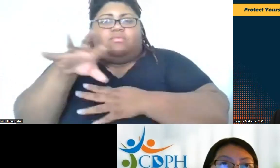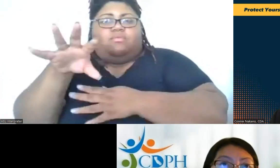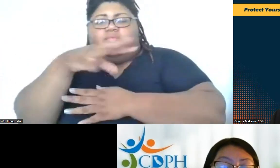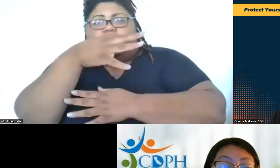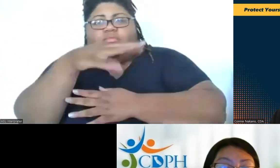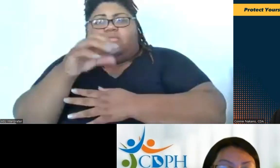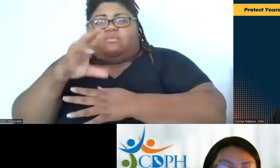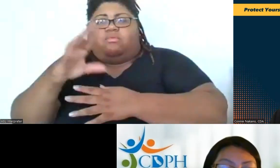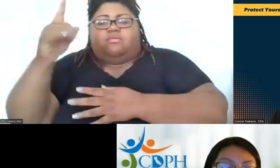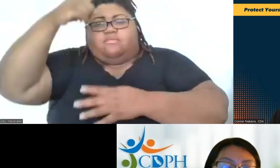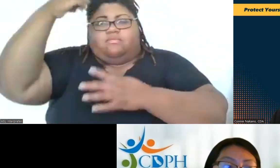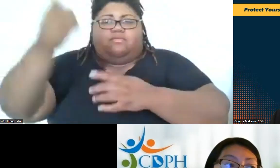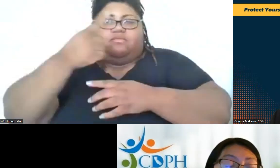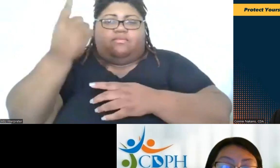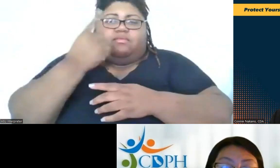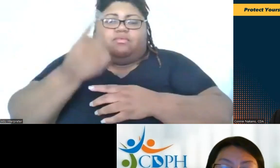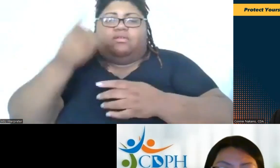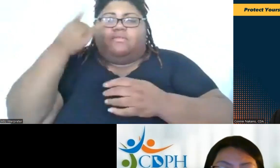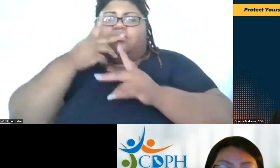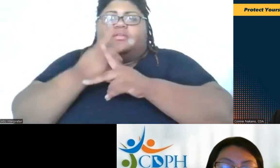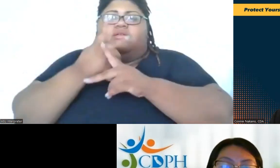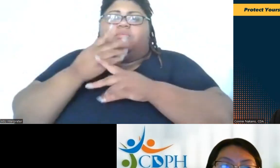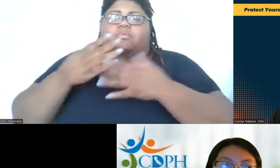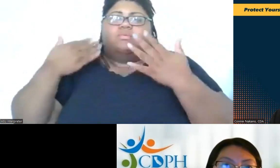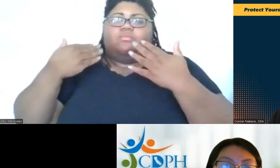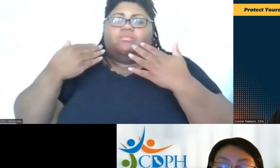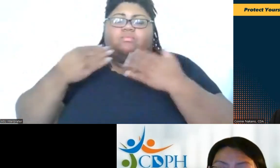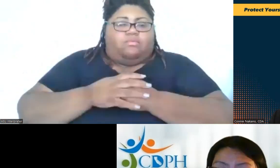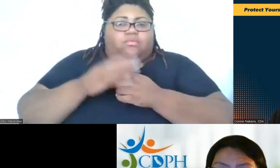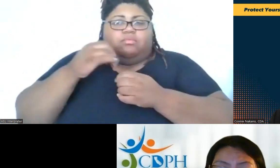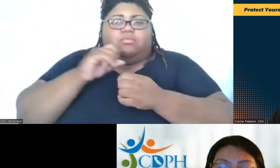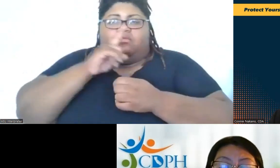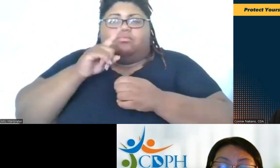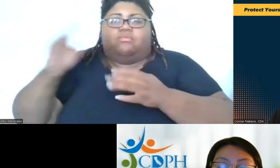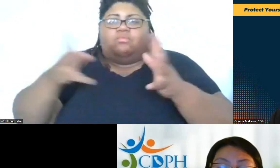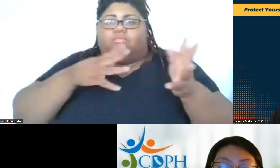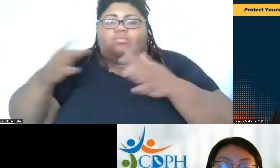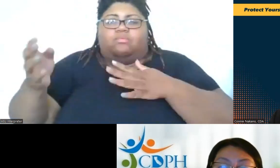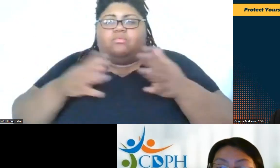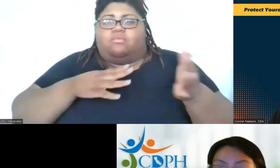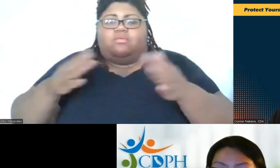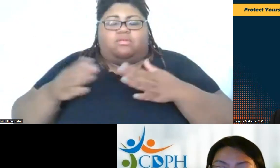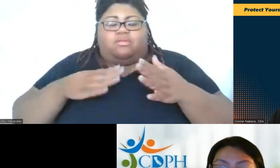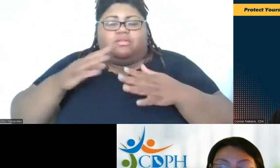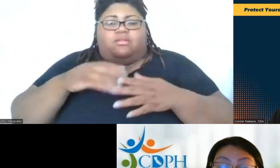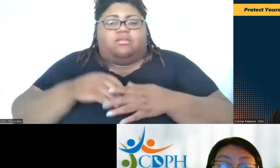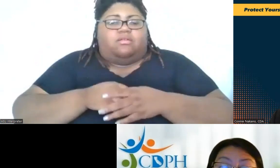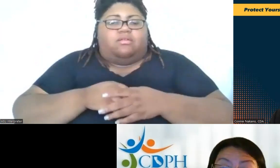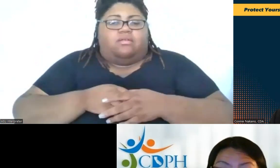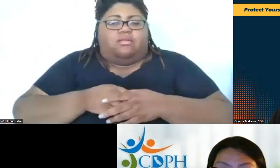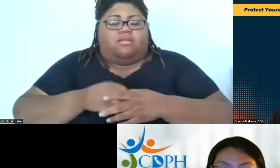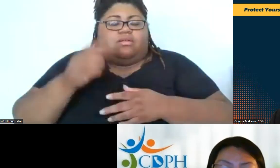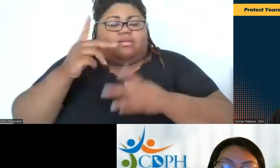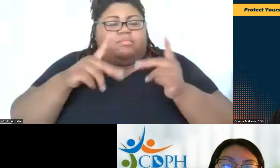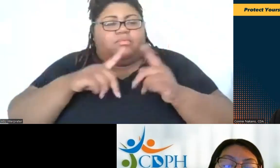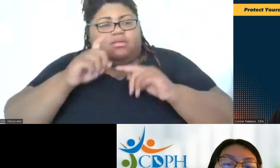that we can mitigate risk. I can share personally that that's also something that I'm always keeping an eye on, is like, which events do I choose to go to? Which ones are